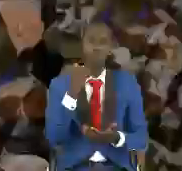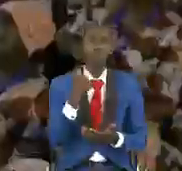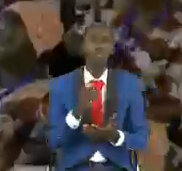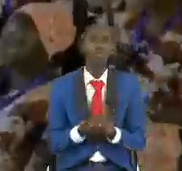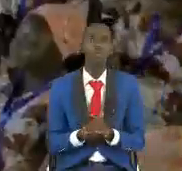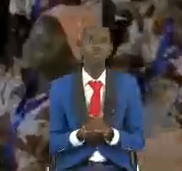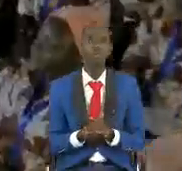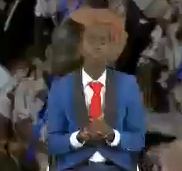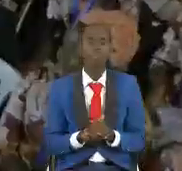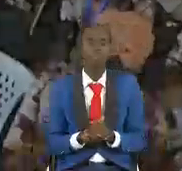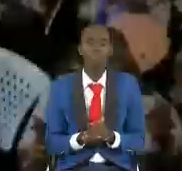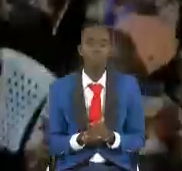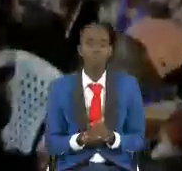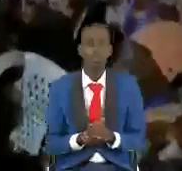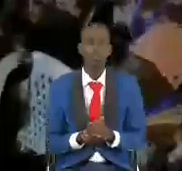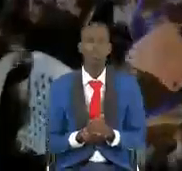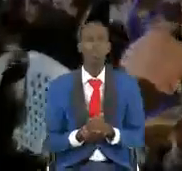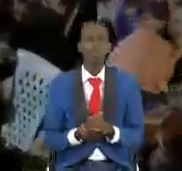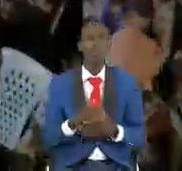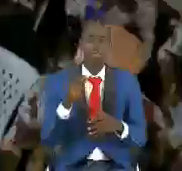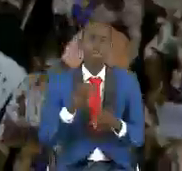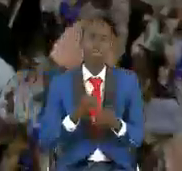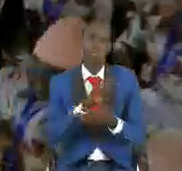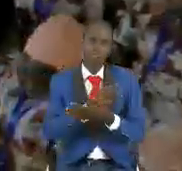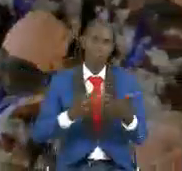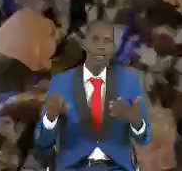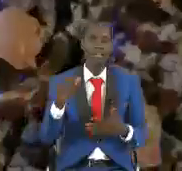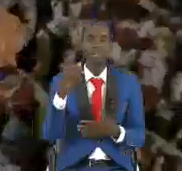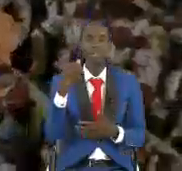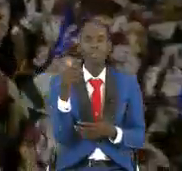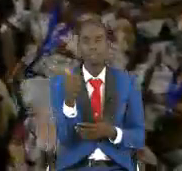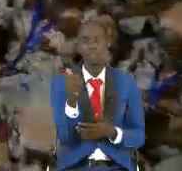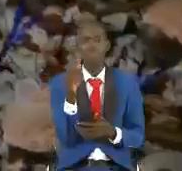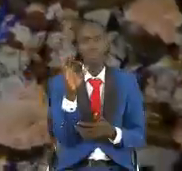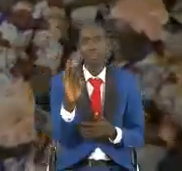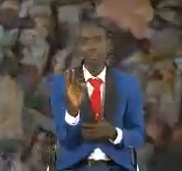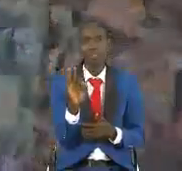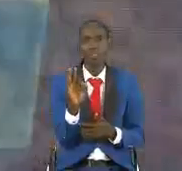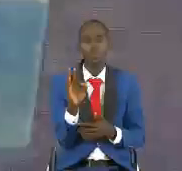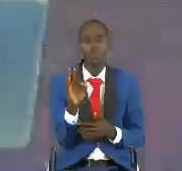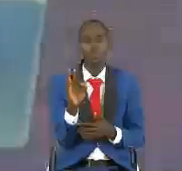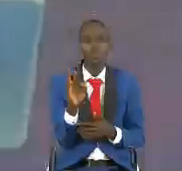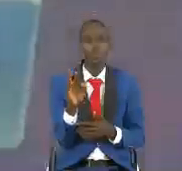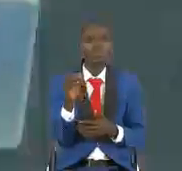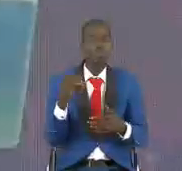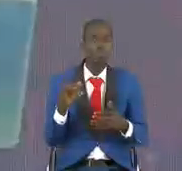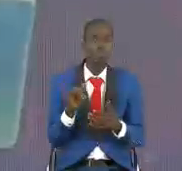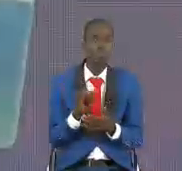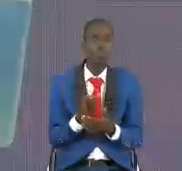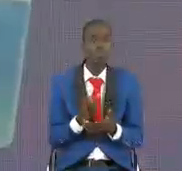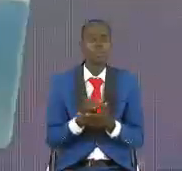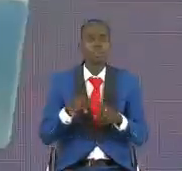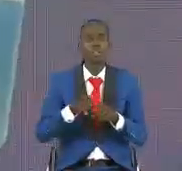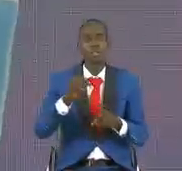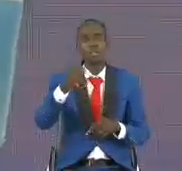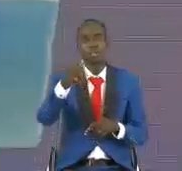verse 19. In verse 19 it says, which hope we have as an anchor of the soul.